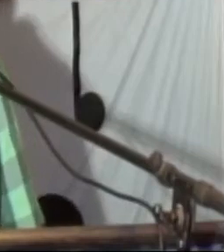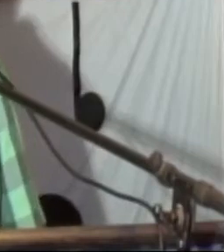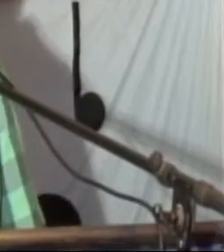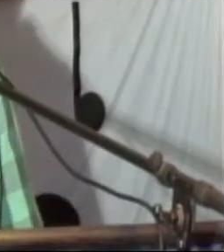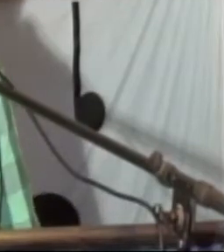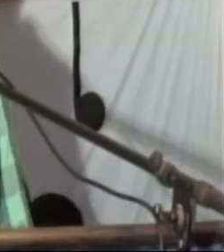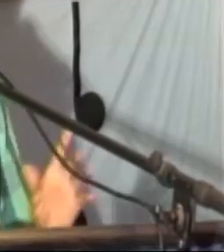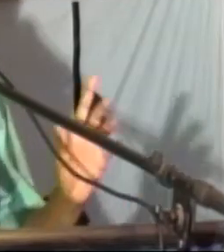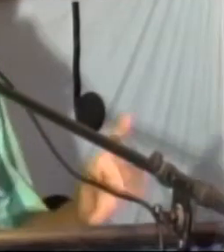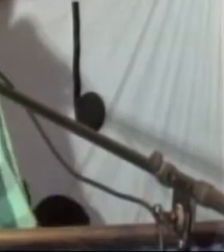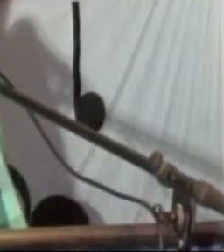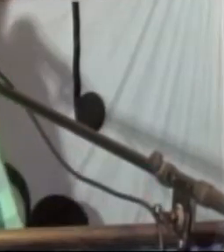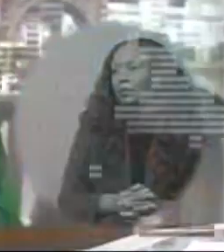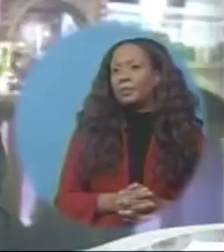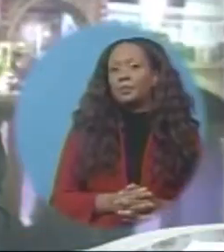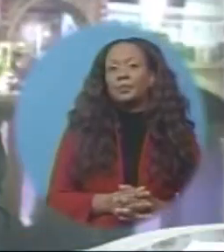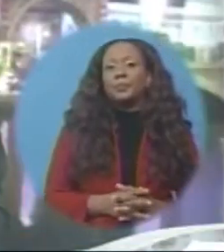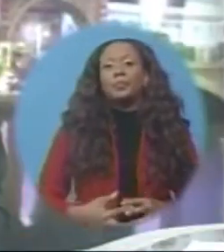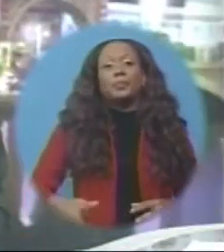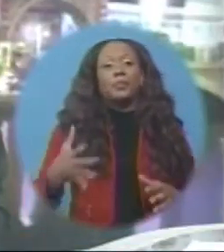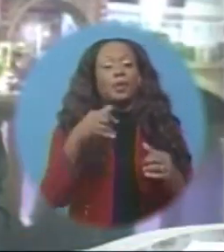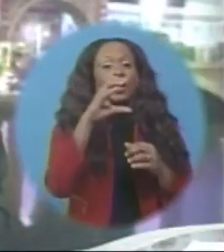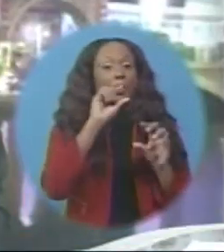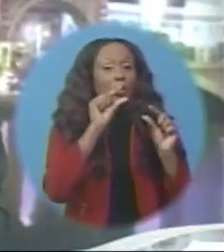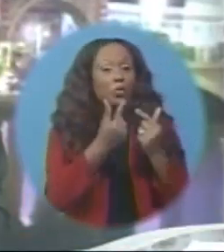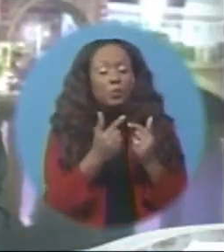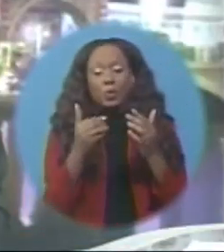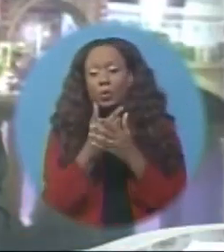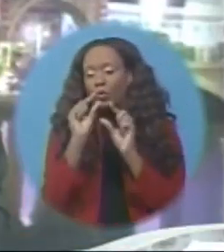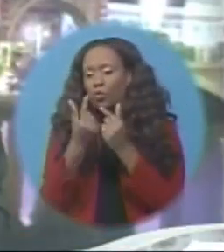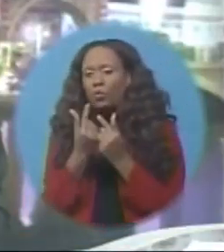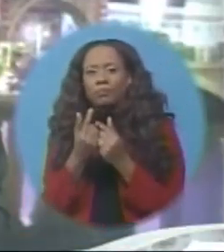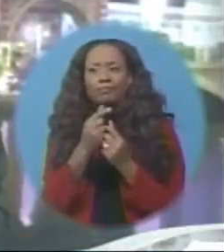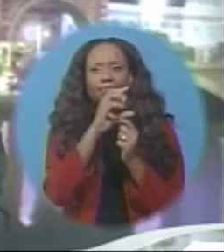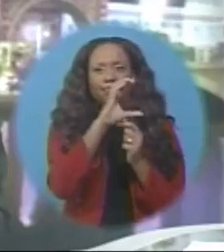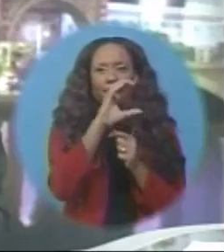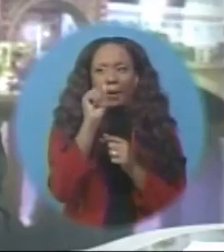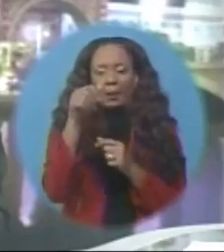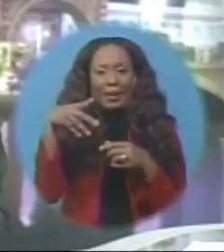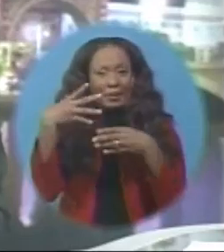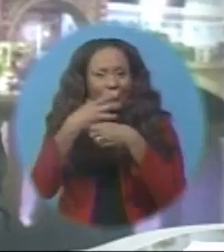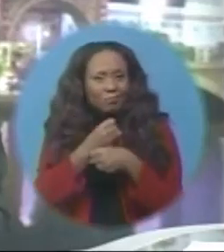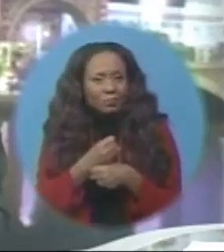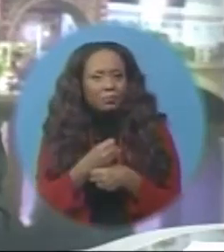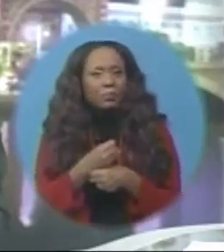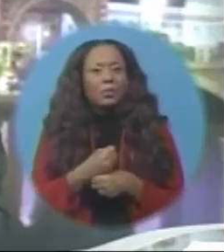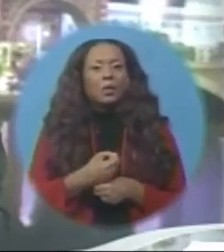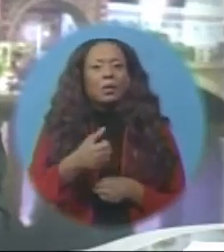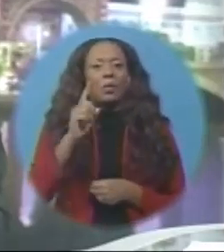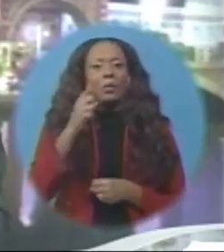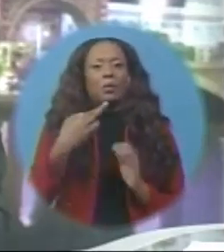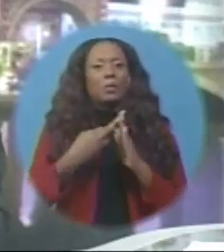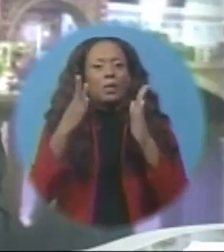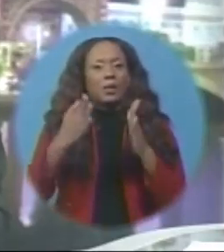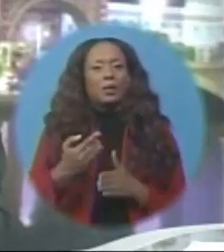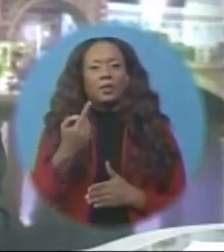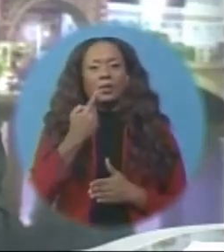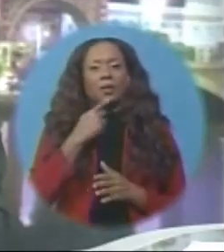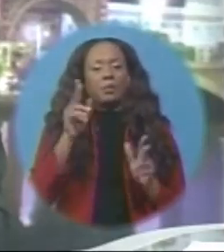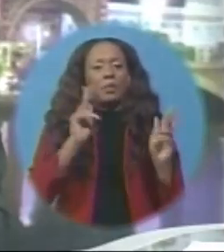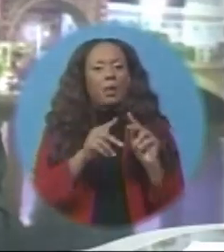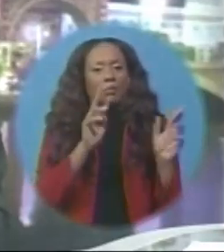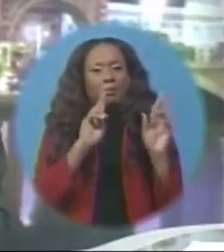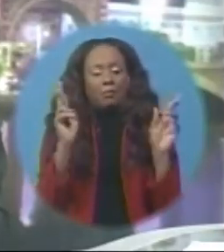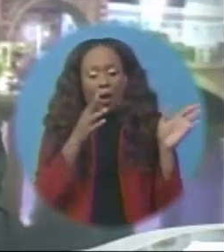We have come to. The CAP's Margot Durant calendar says a candidate forum comprising partners preparing for the next